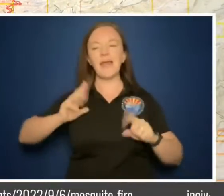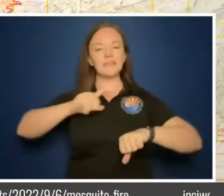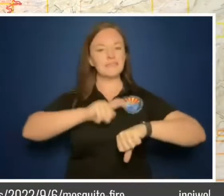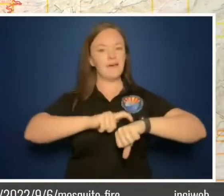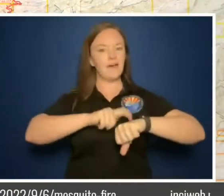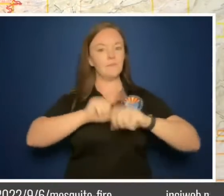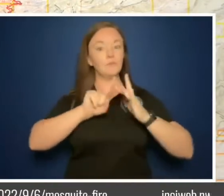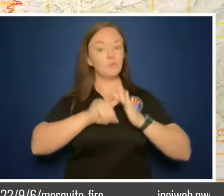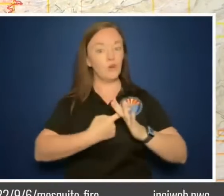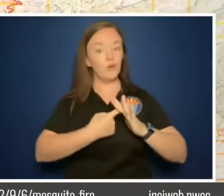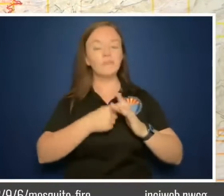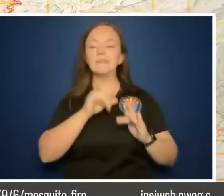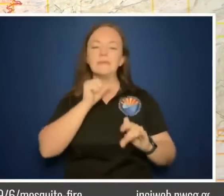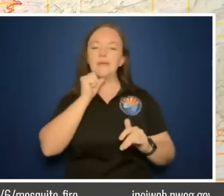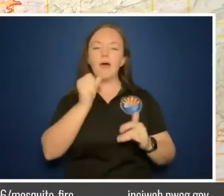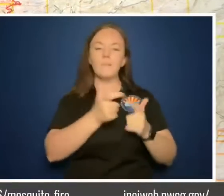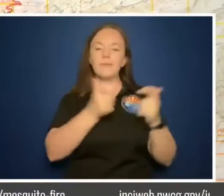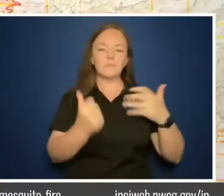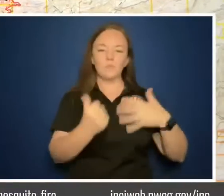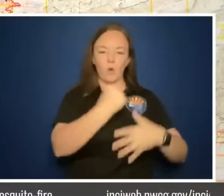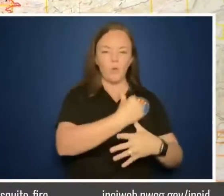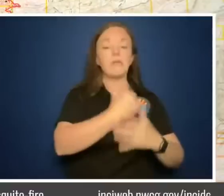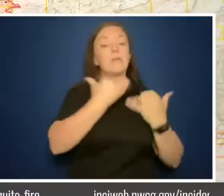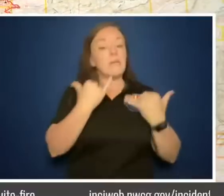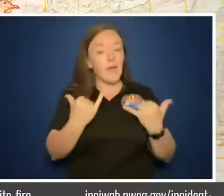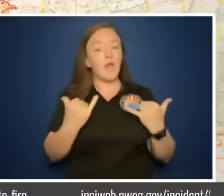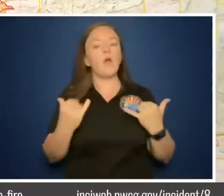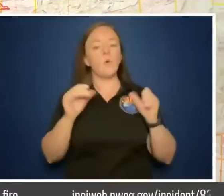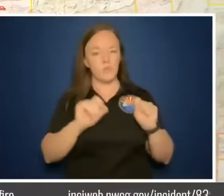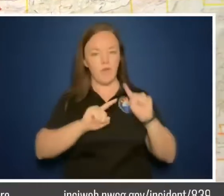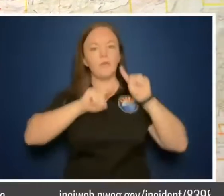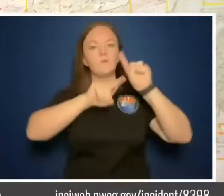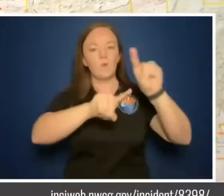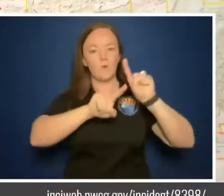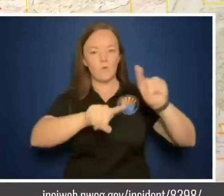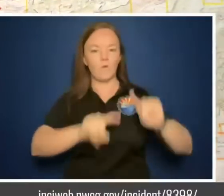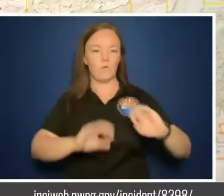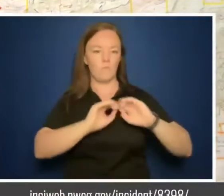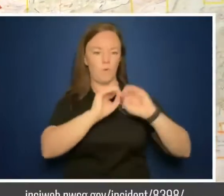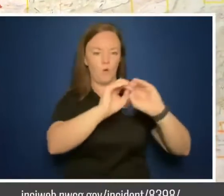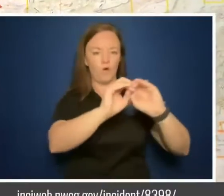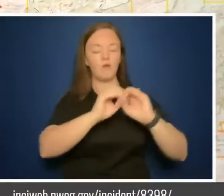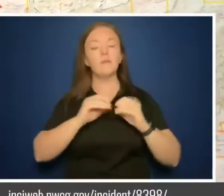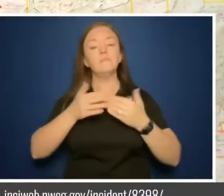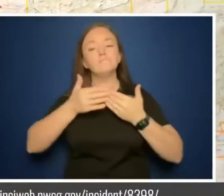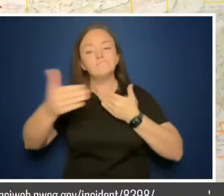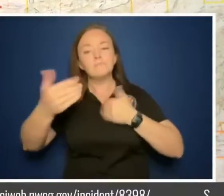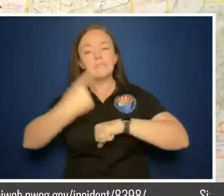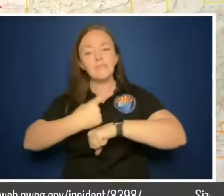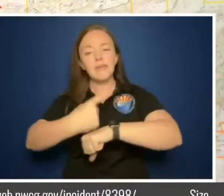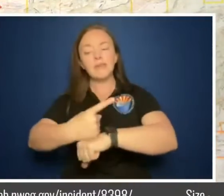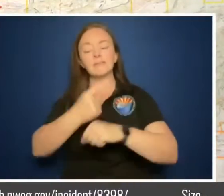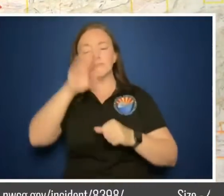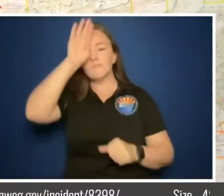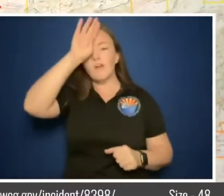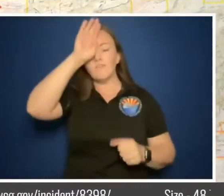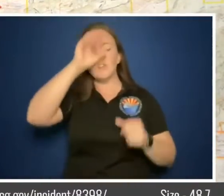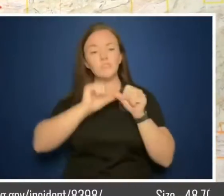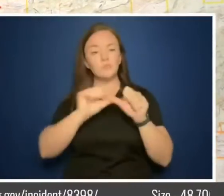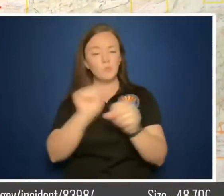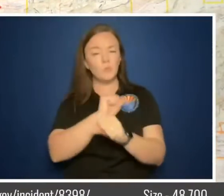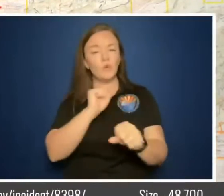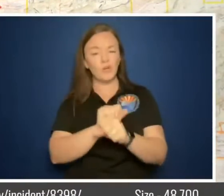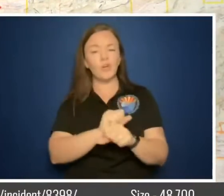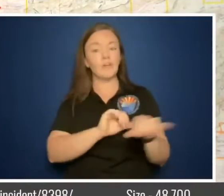here. So over the coming days, I think that as the crews continue to do the good work like they have down here on the southwest side, we're going to